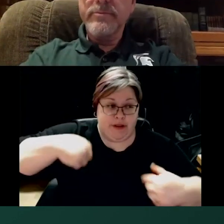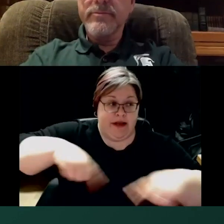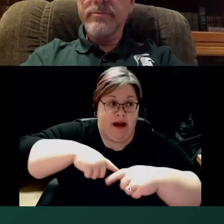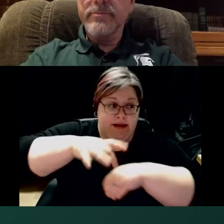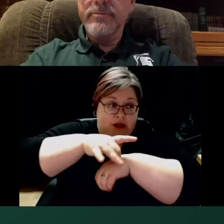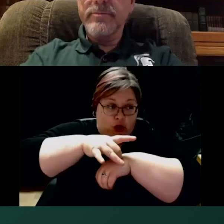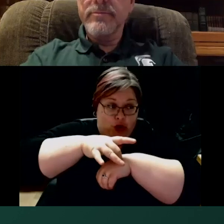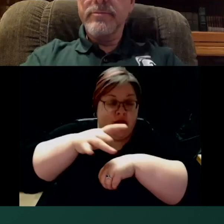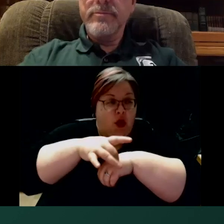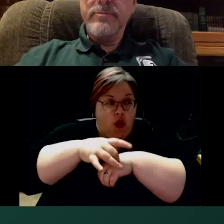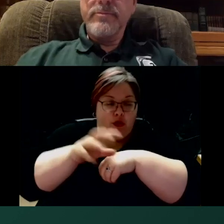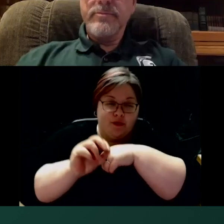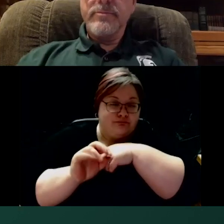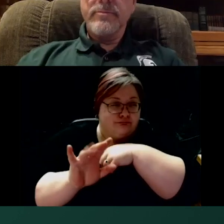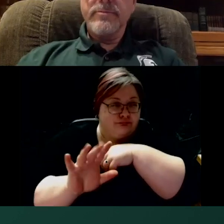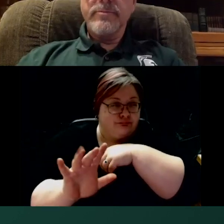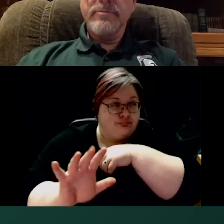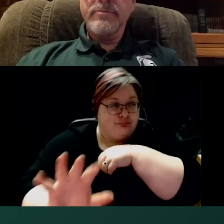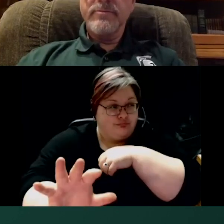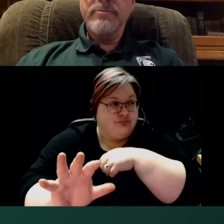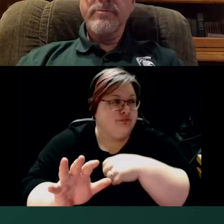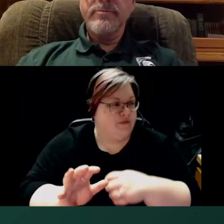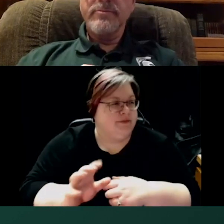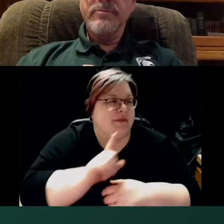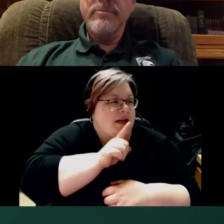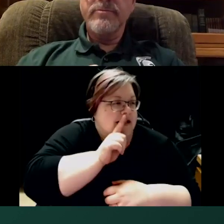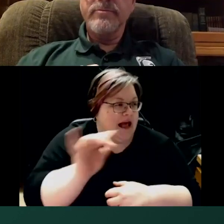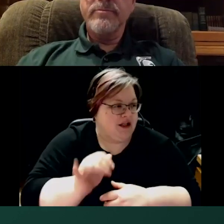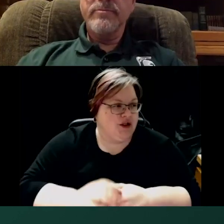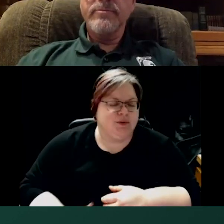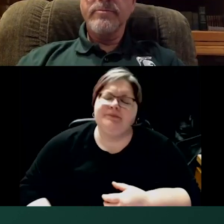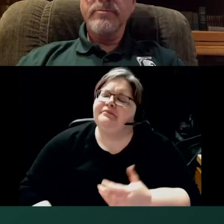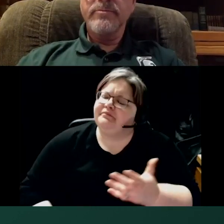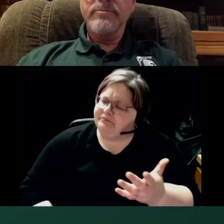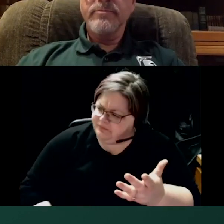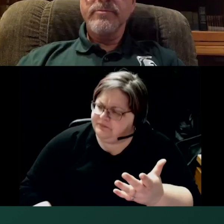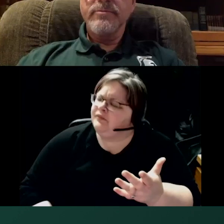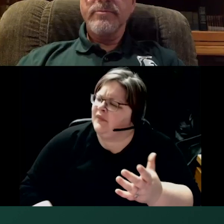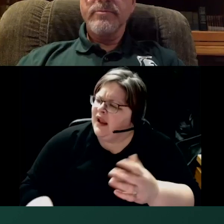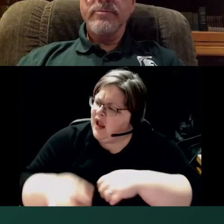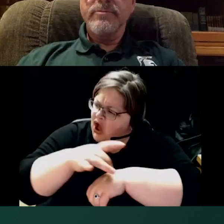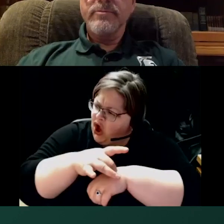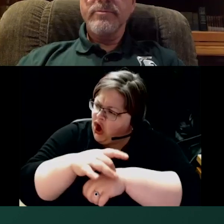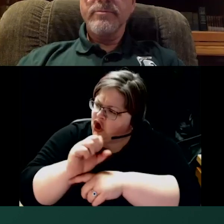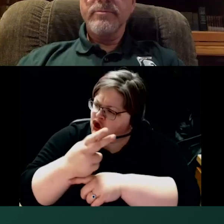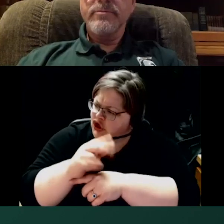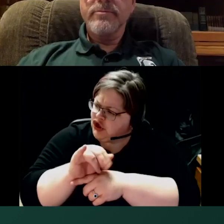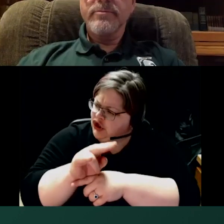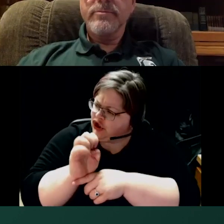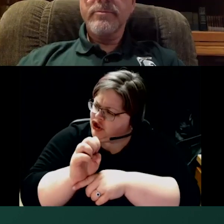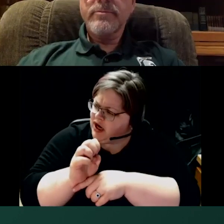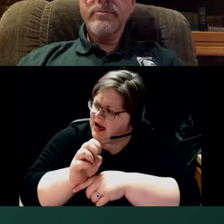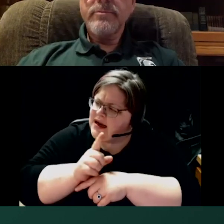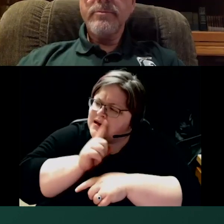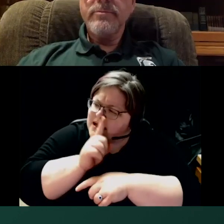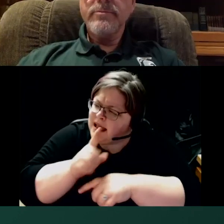Okay, and this person is asking, wouldn't earthshine light up the same side of the moon that always faces us and not the dark side